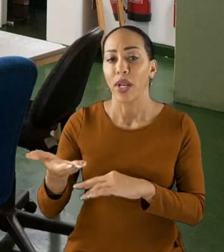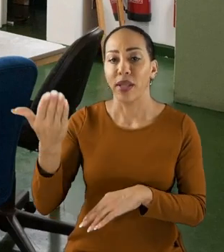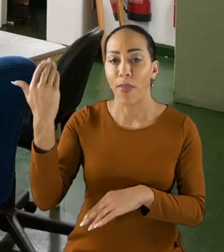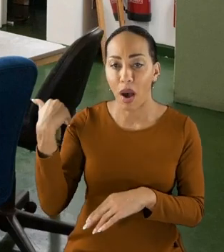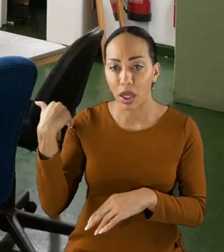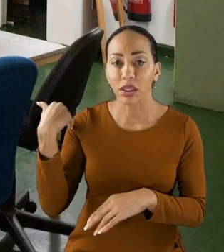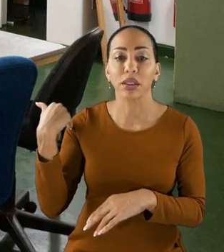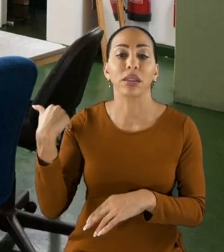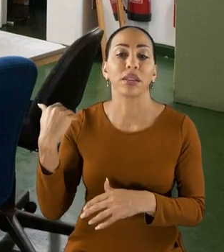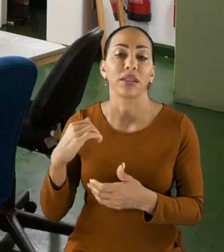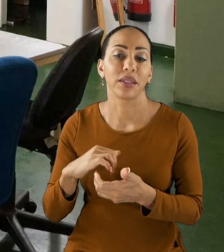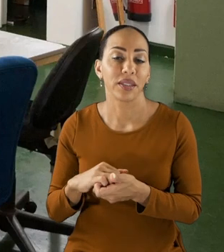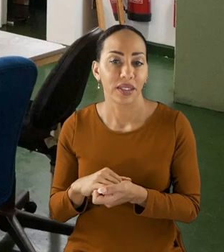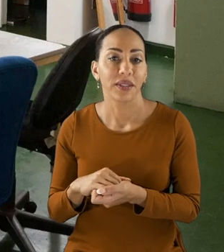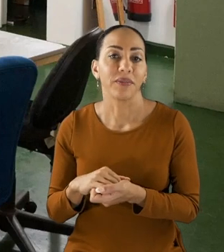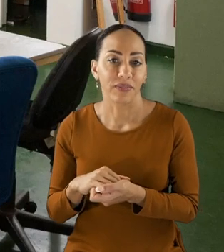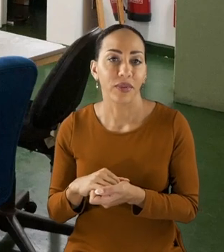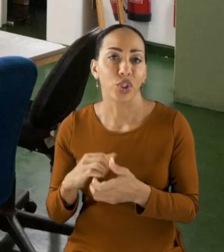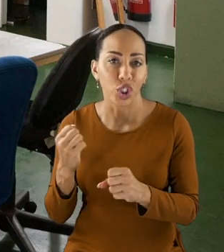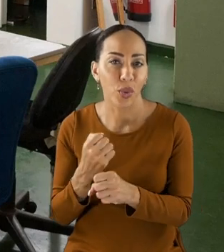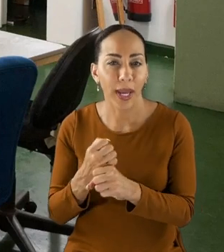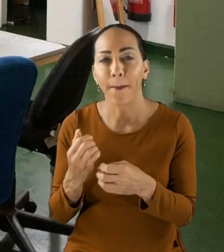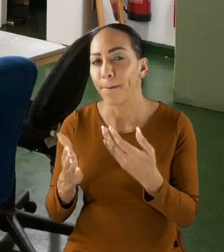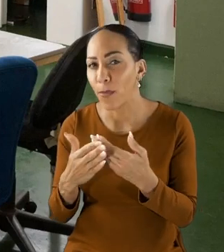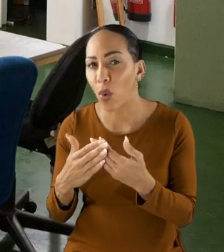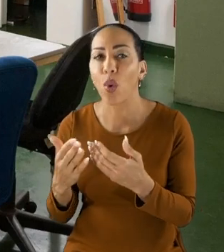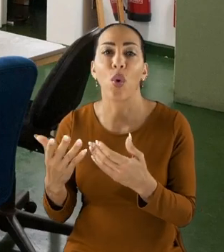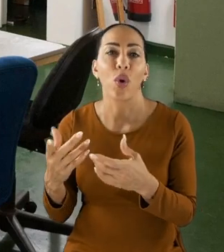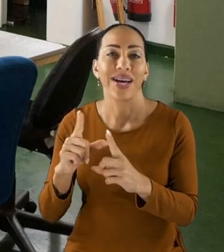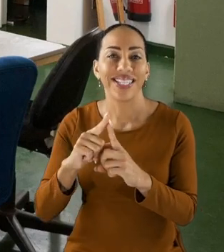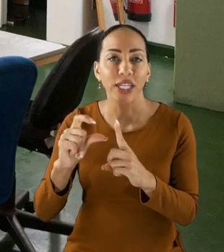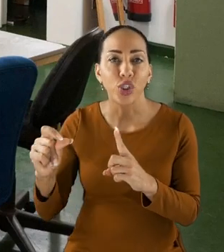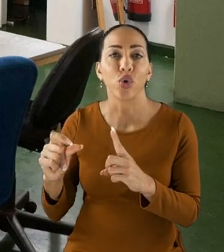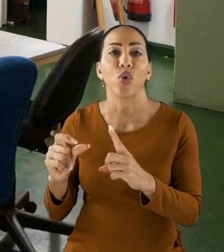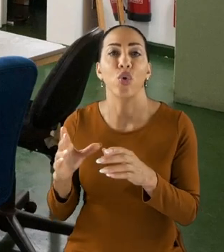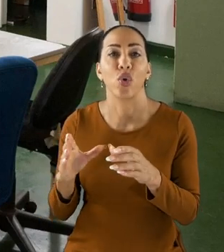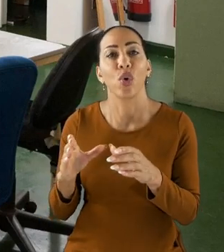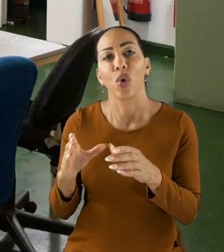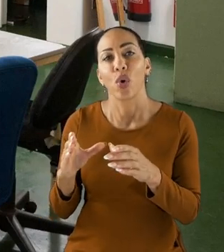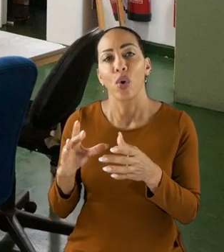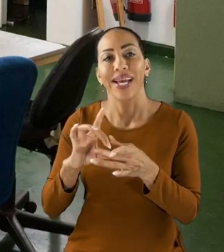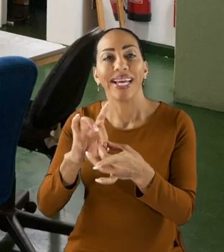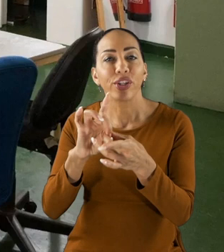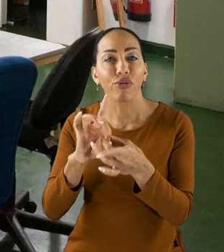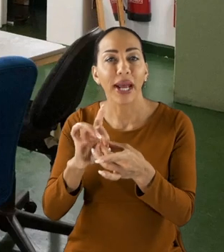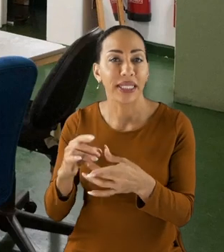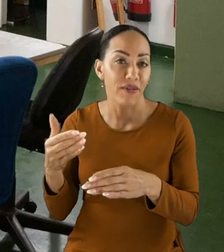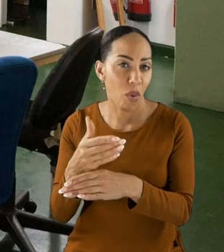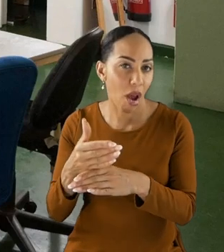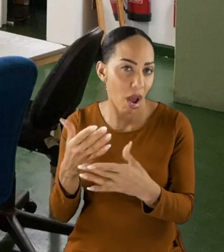groping towards interactive digital work, and sort of the point that we've reached with that now.